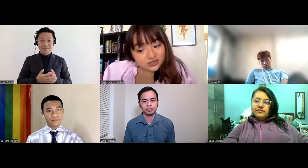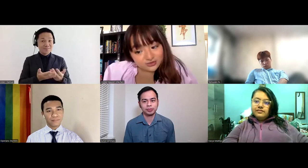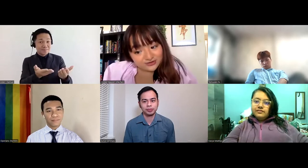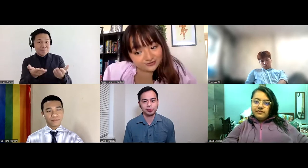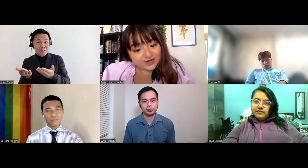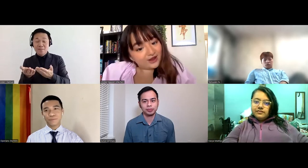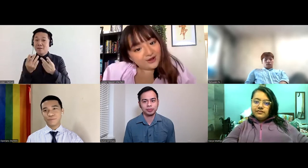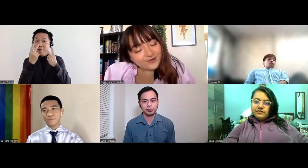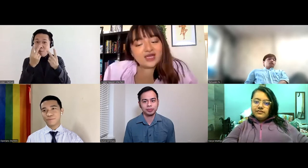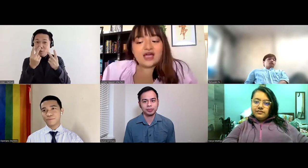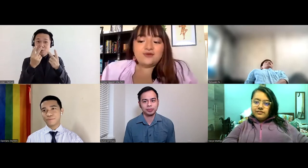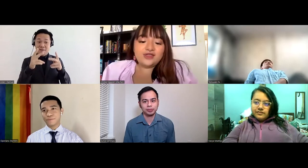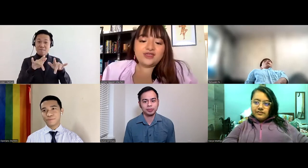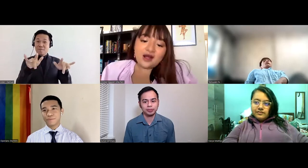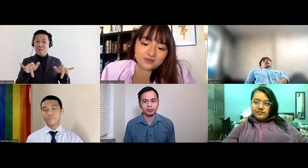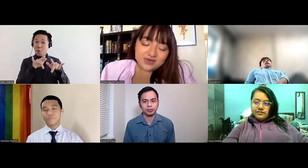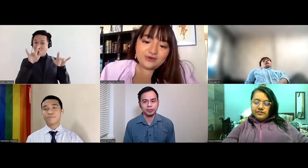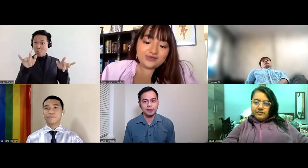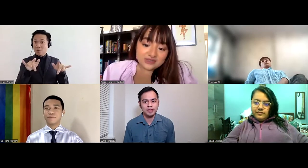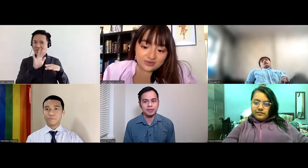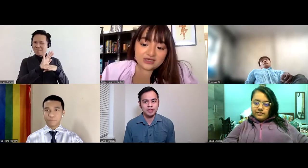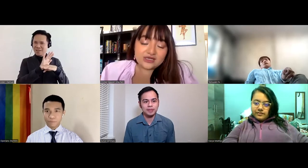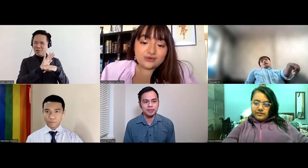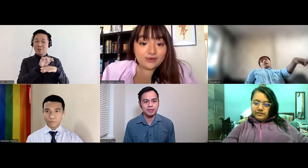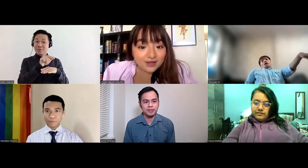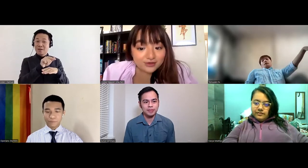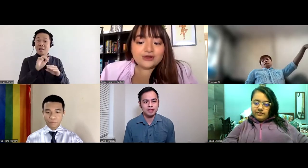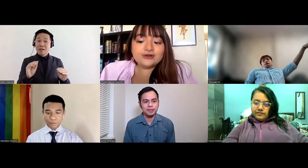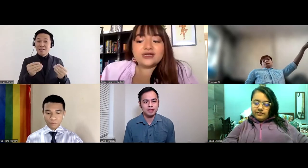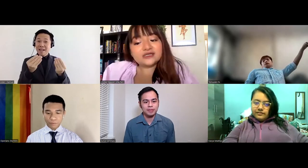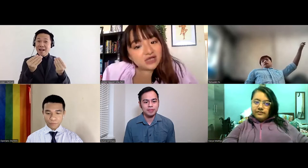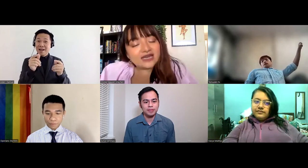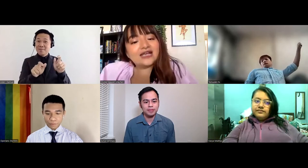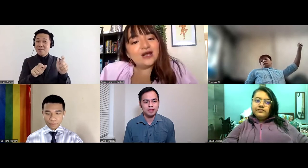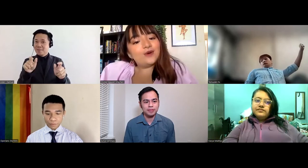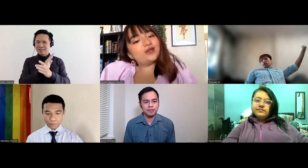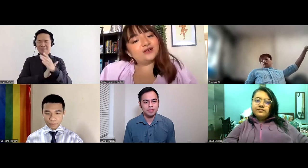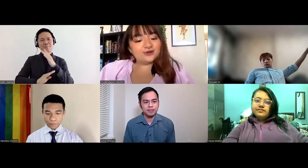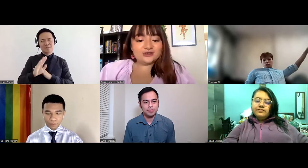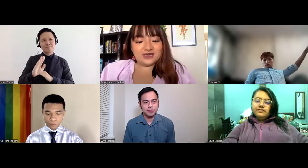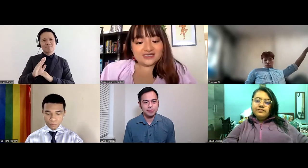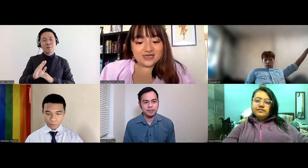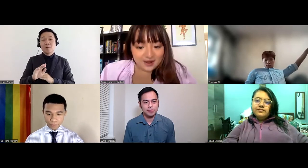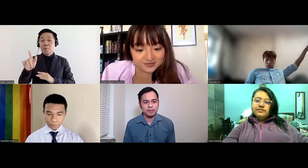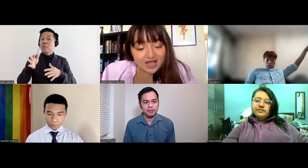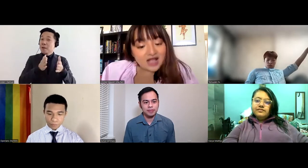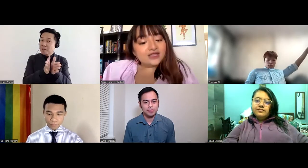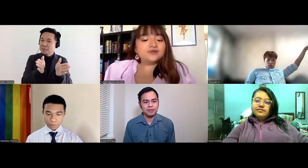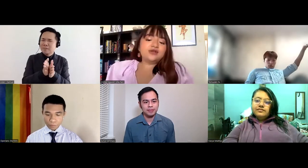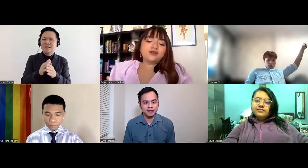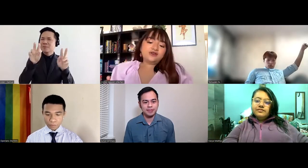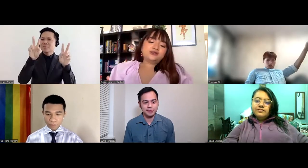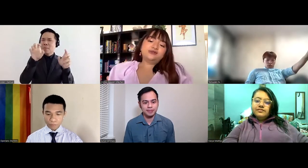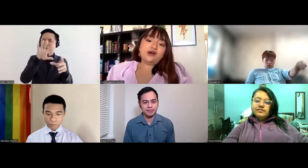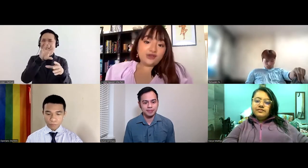to watch a brief video with young people with disabilities from around the world explaining what inclusion means to them. This